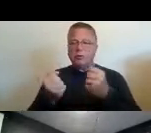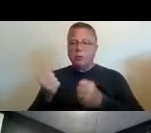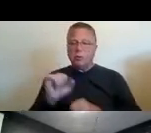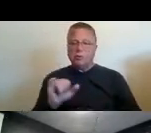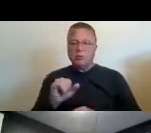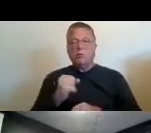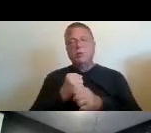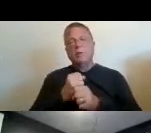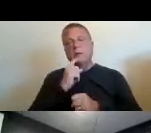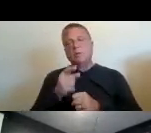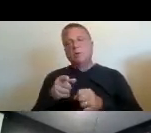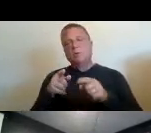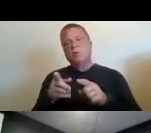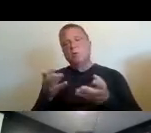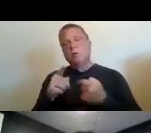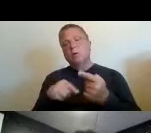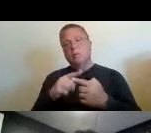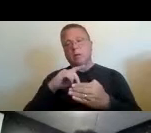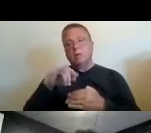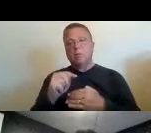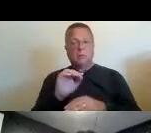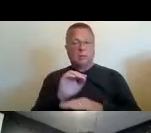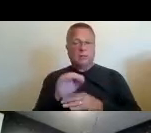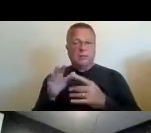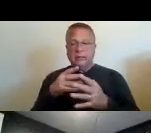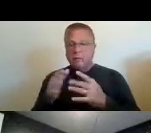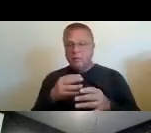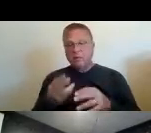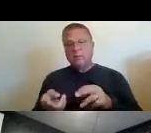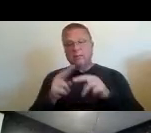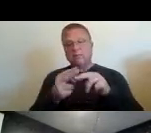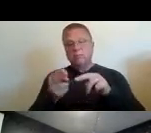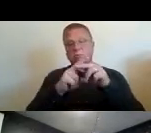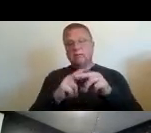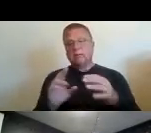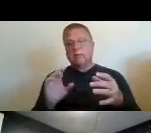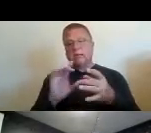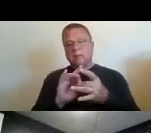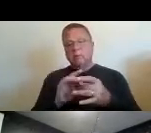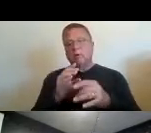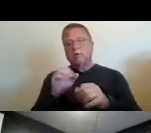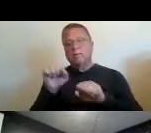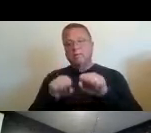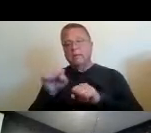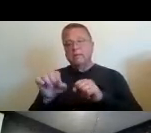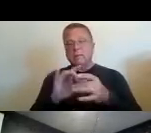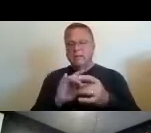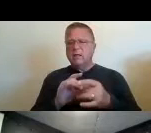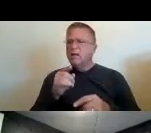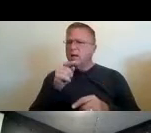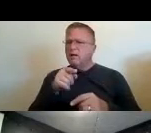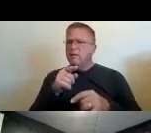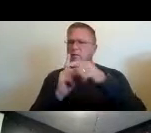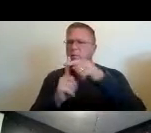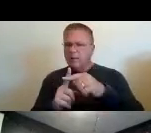we're talking about our project tonight, that even though it is about increasing and improving bike connections, we know that benefits and changes will